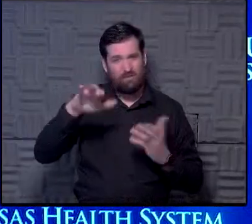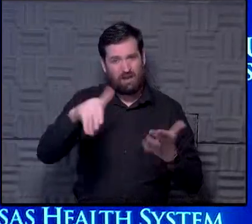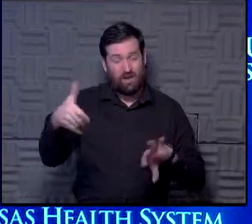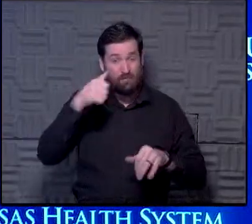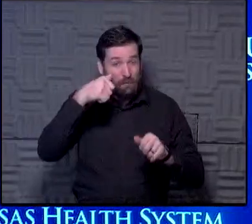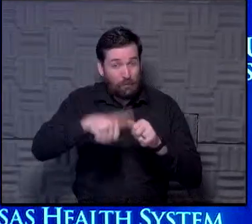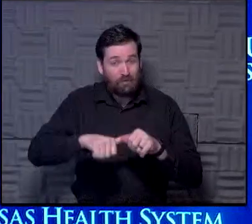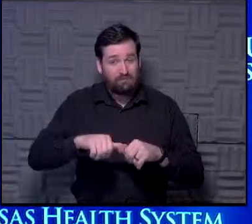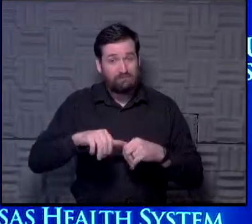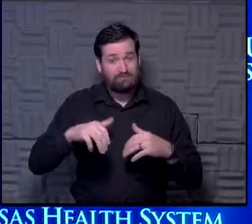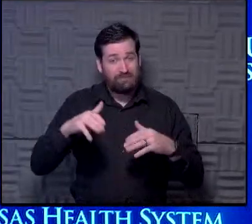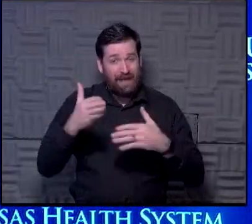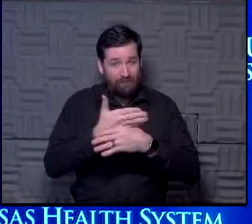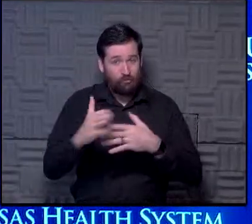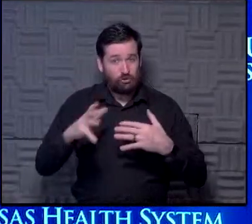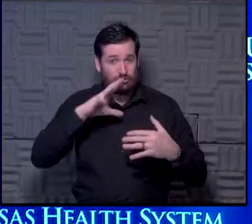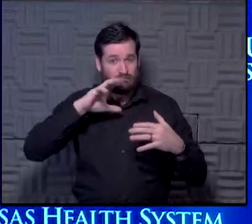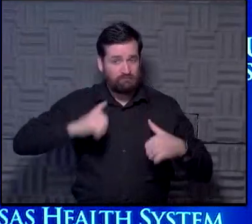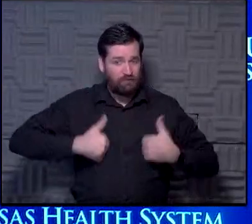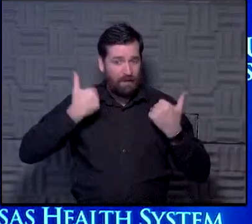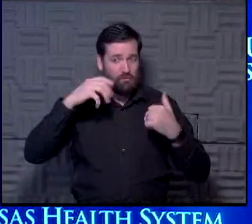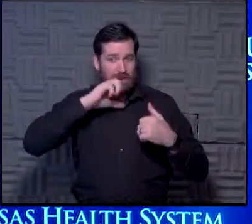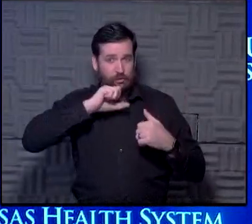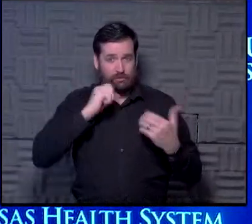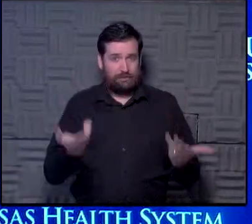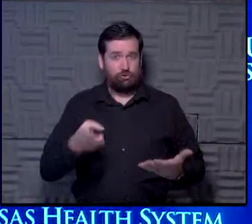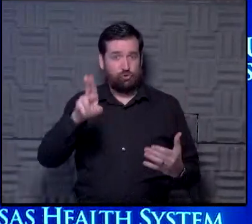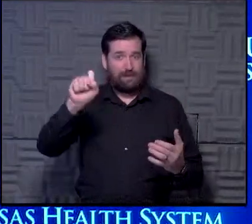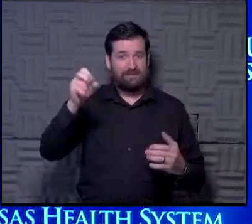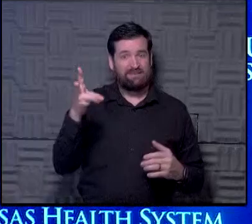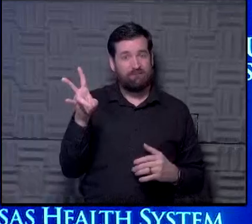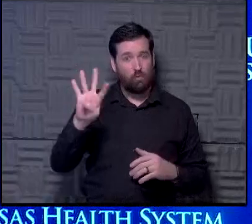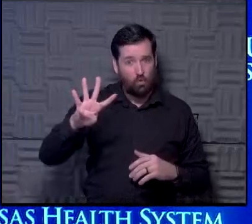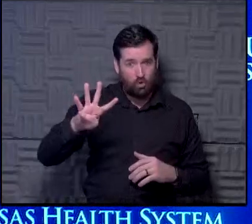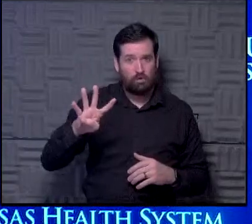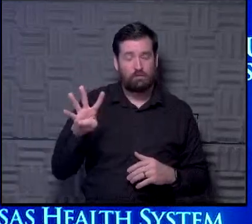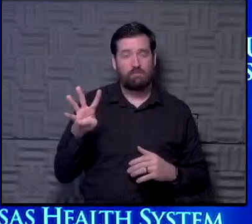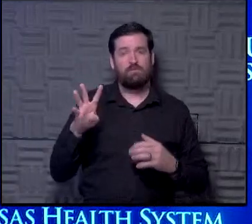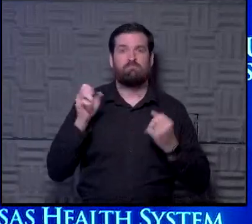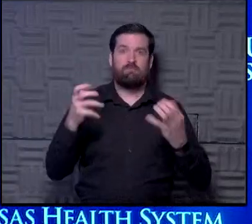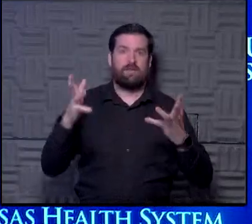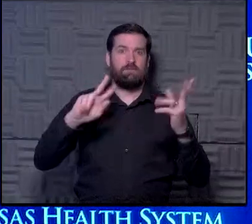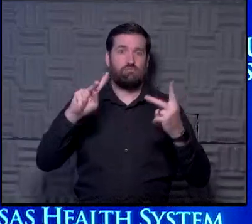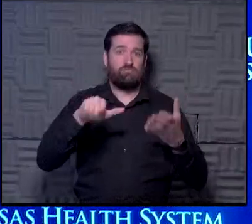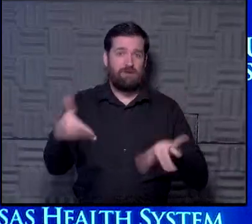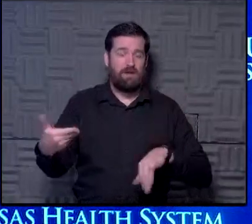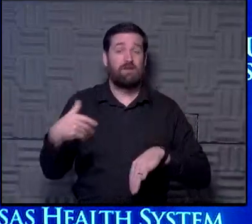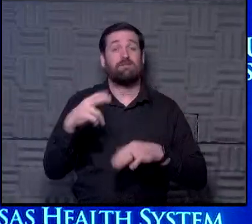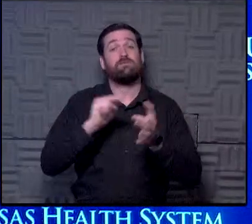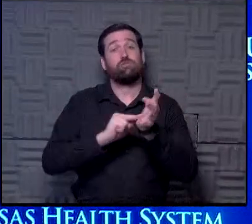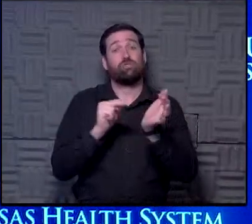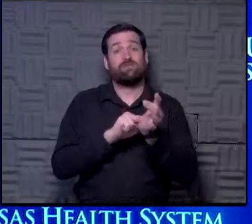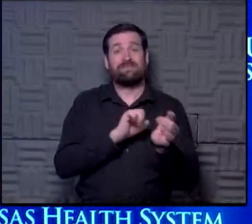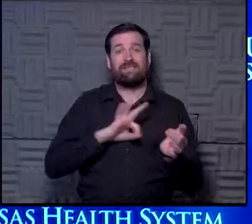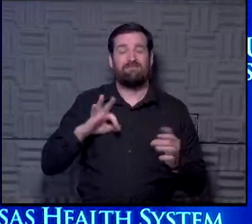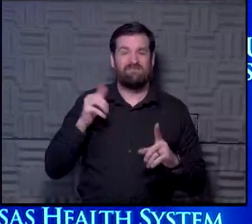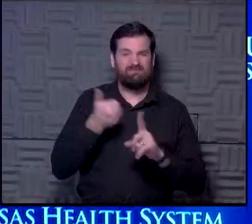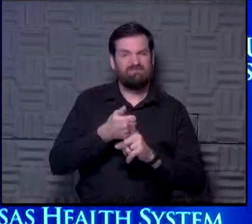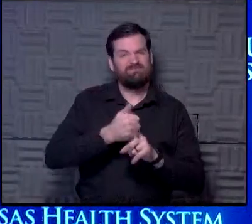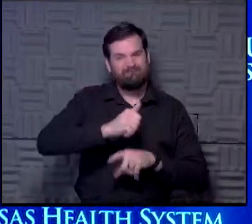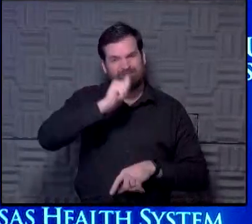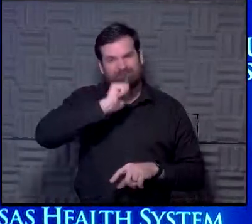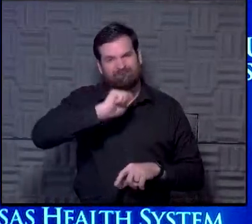the average age of survival in the U.S. is 74 or whatever. So there's a lot of young people who have died. It's our nursing teams that have had to bear the brunt of